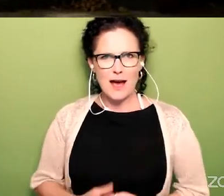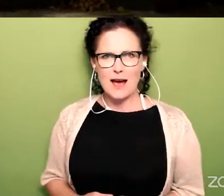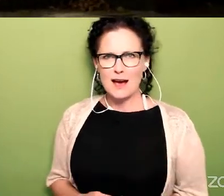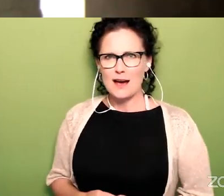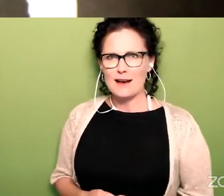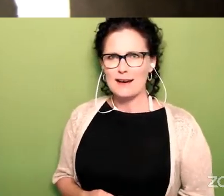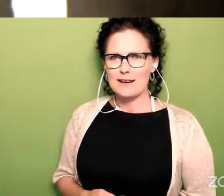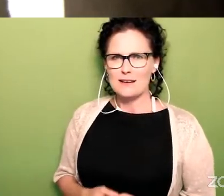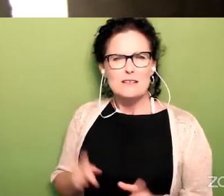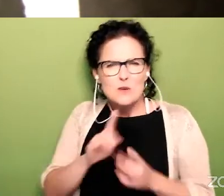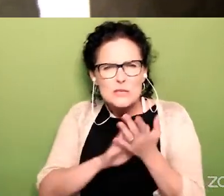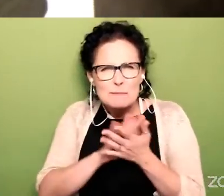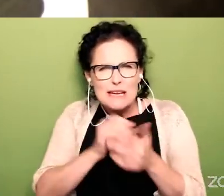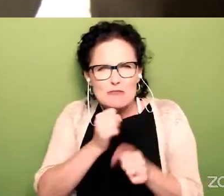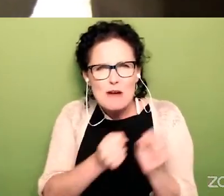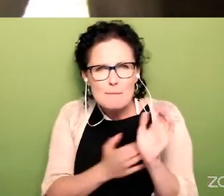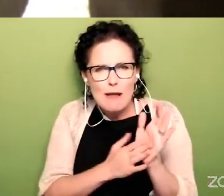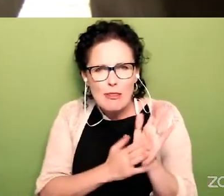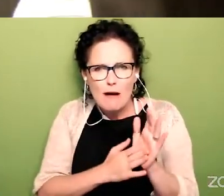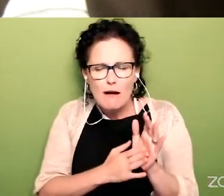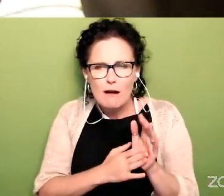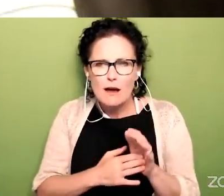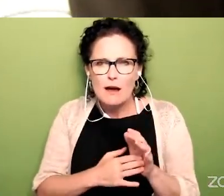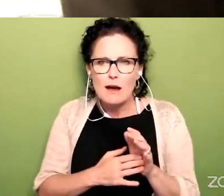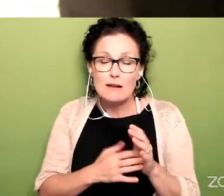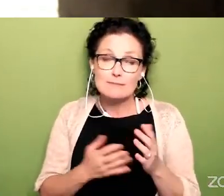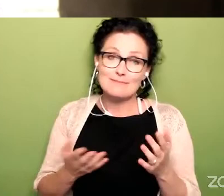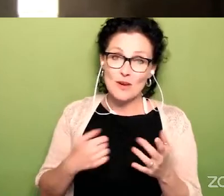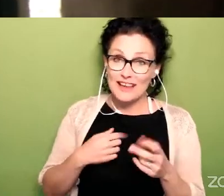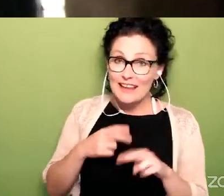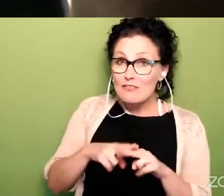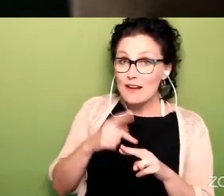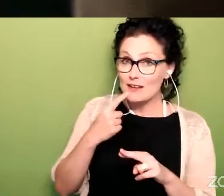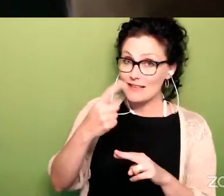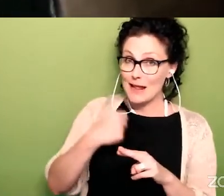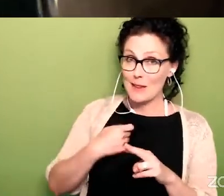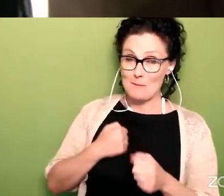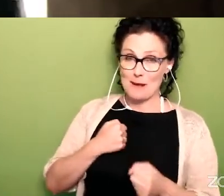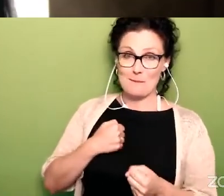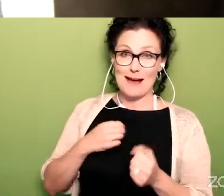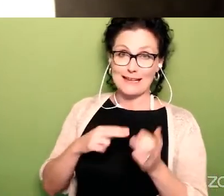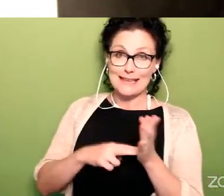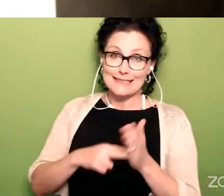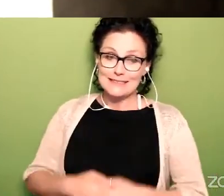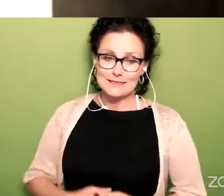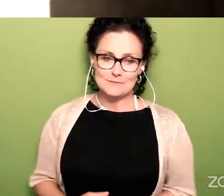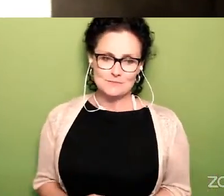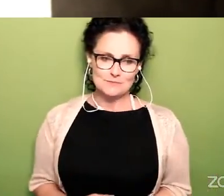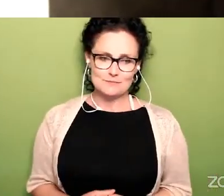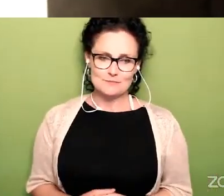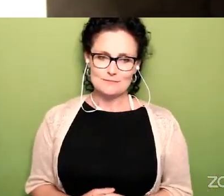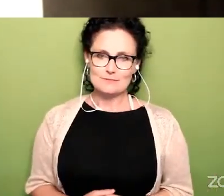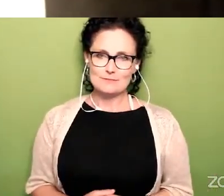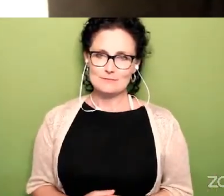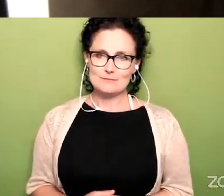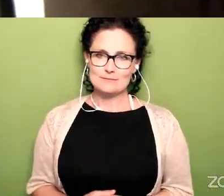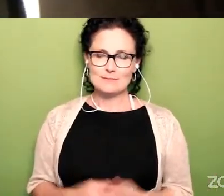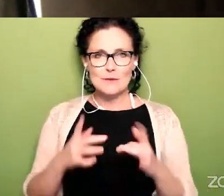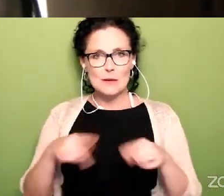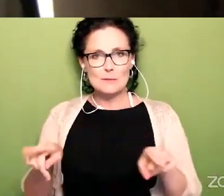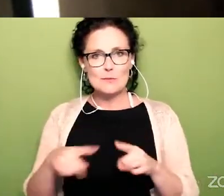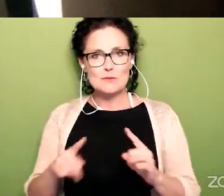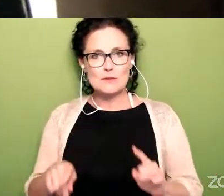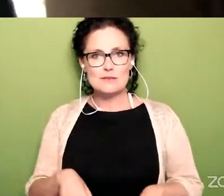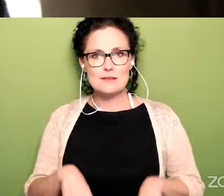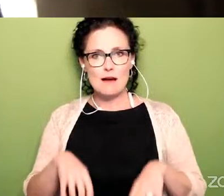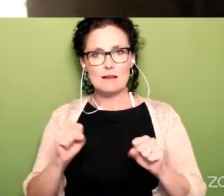That was a favourite. I miss her. If you like, you can come with us. We are going to Balbir's cousin.